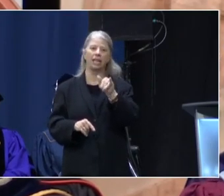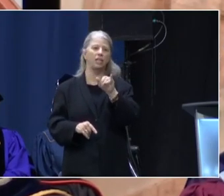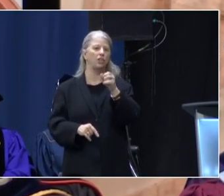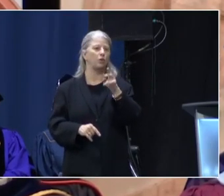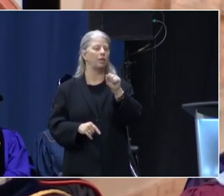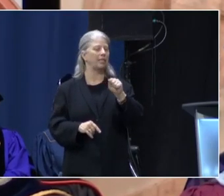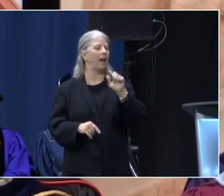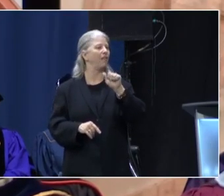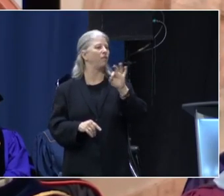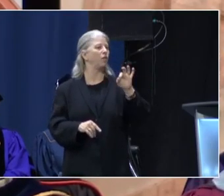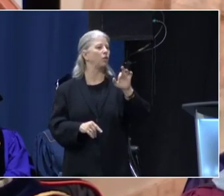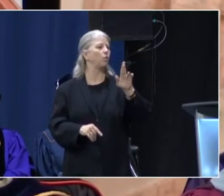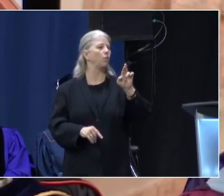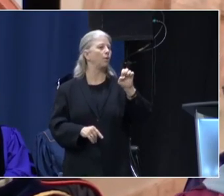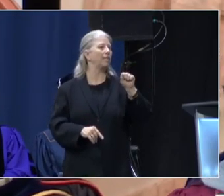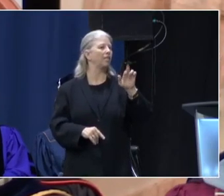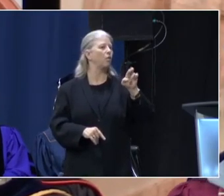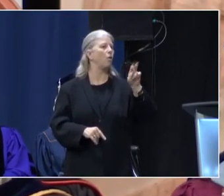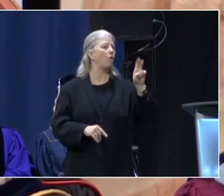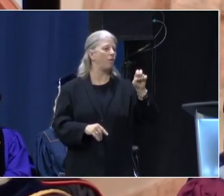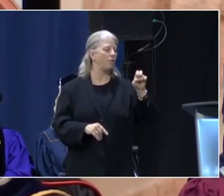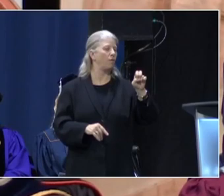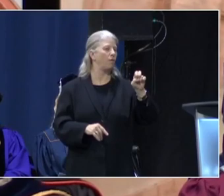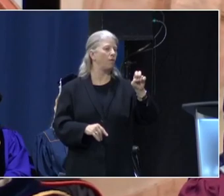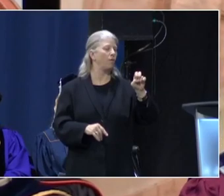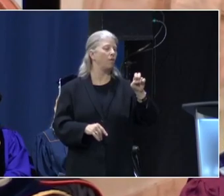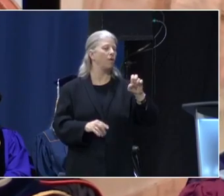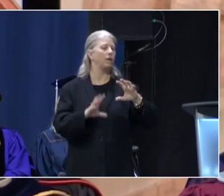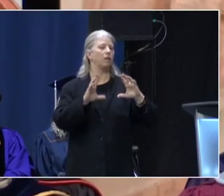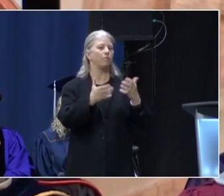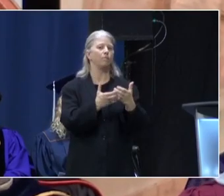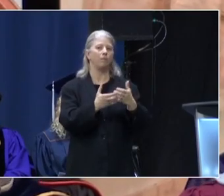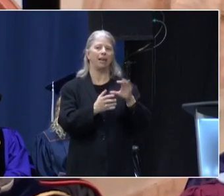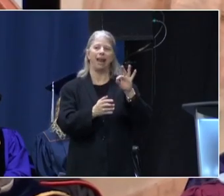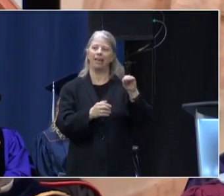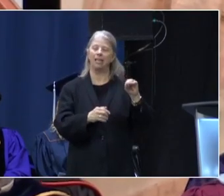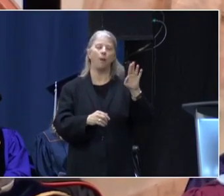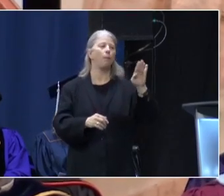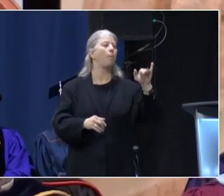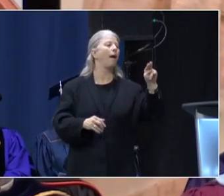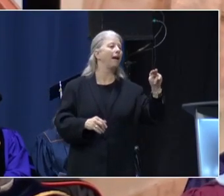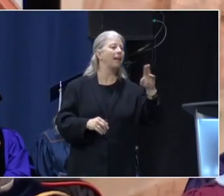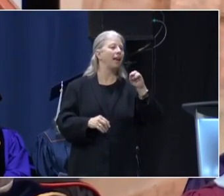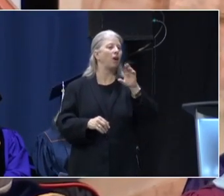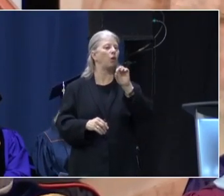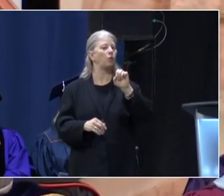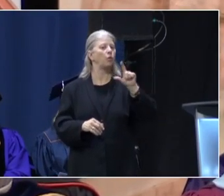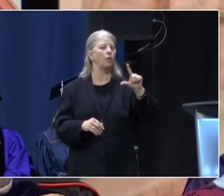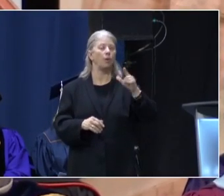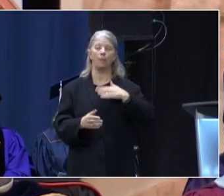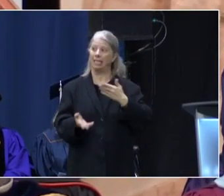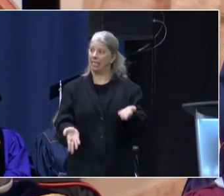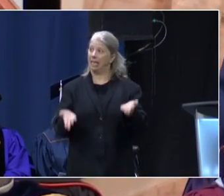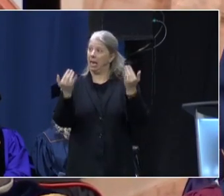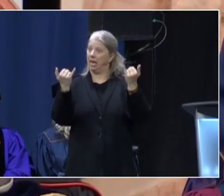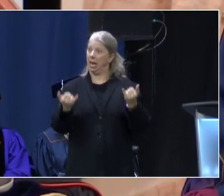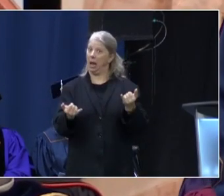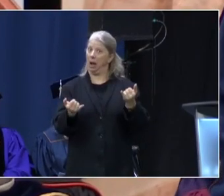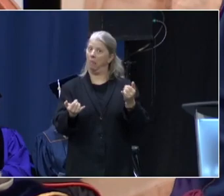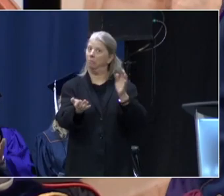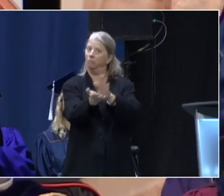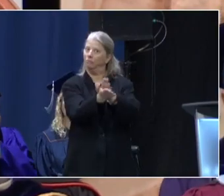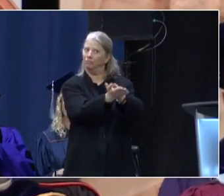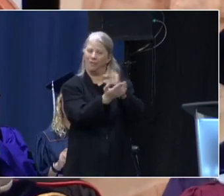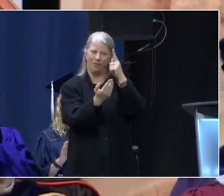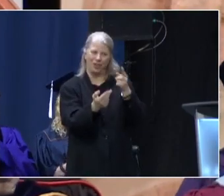of the Air Force Reserve Officers Training Corps, Detachment 90. Will Brian and Colonel Childress please stand and be